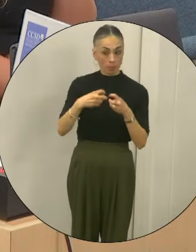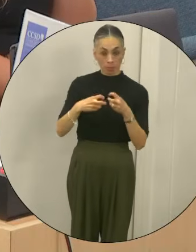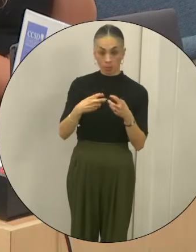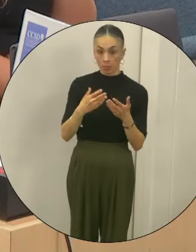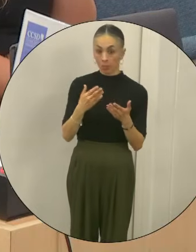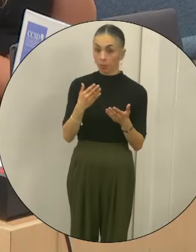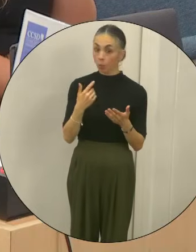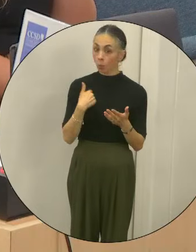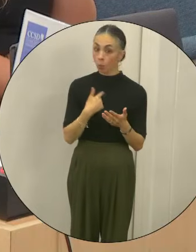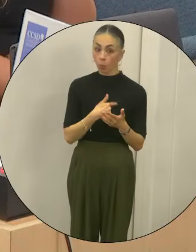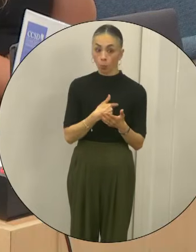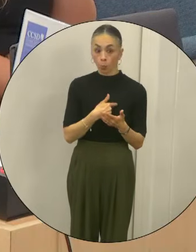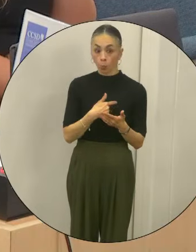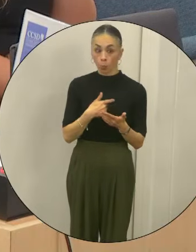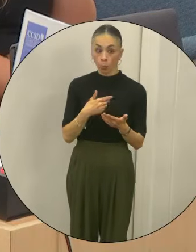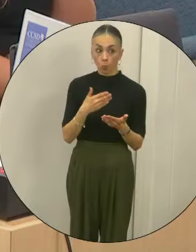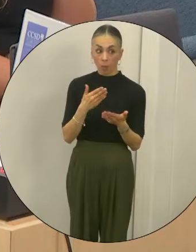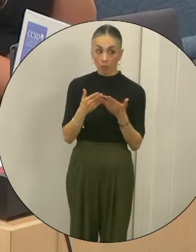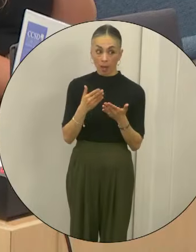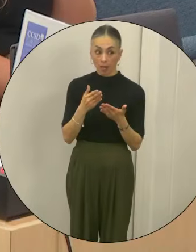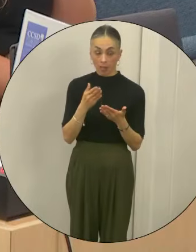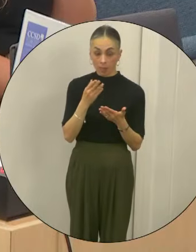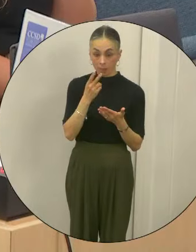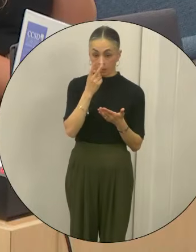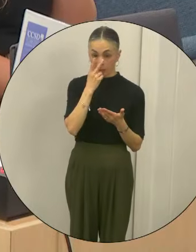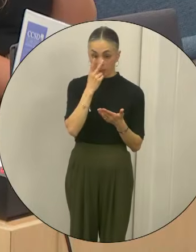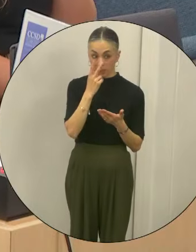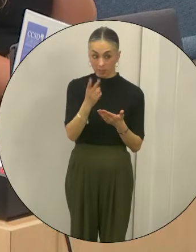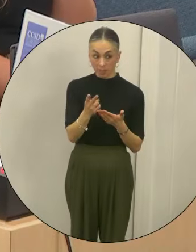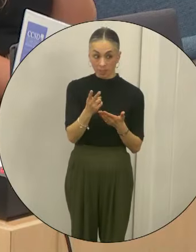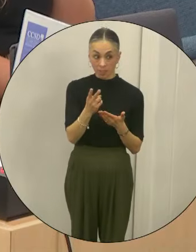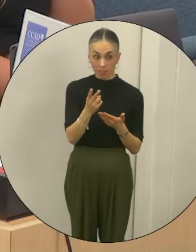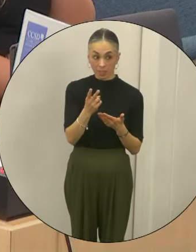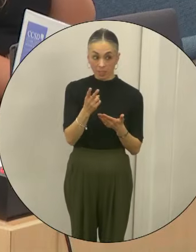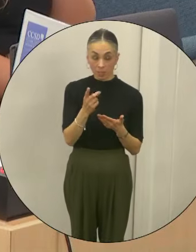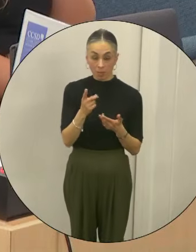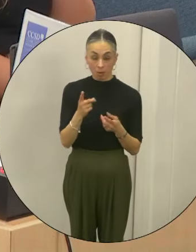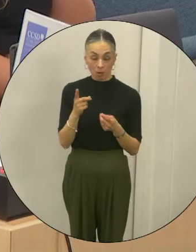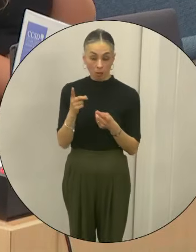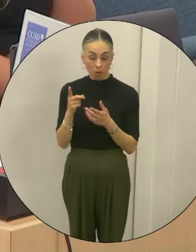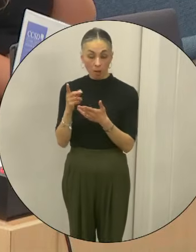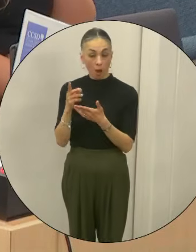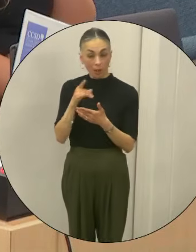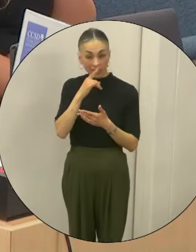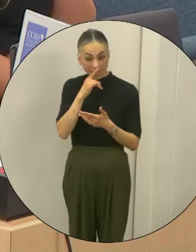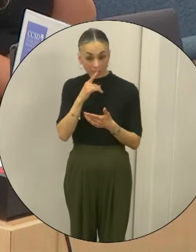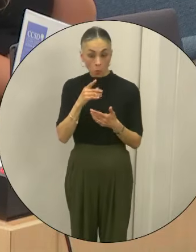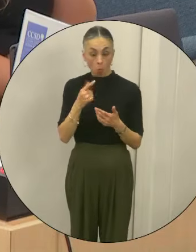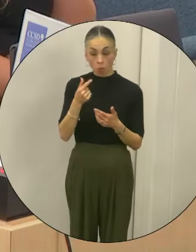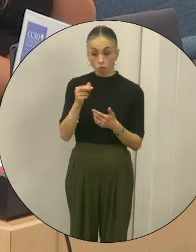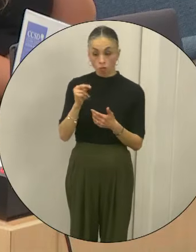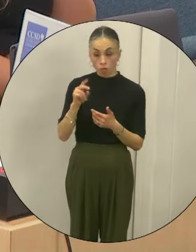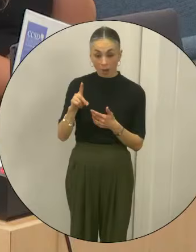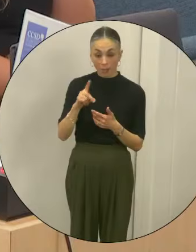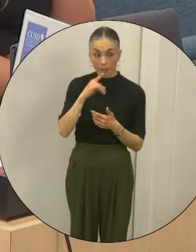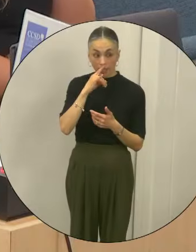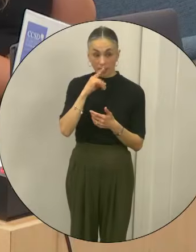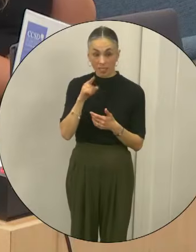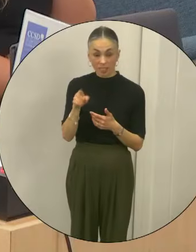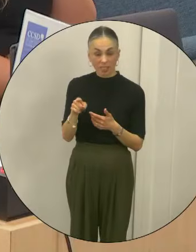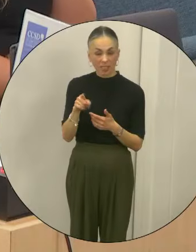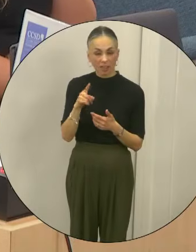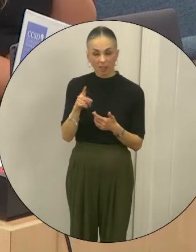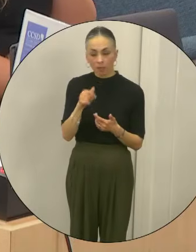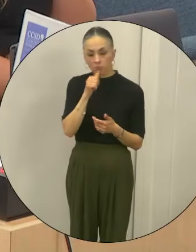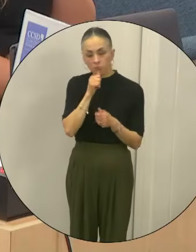make it to see what the result is going to be. But our kids or our grandkids are going to be paying the price for all